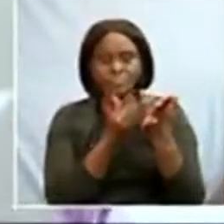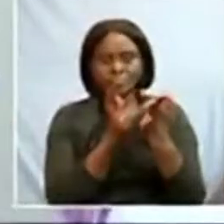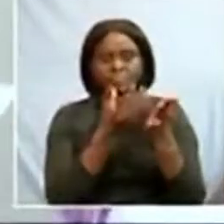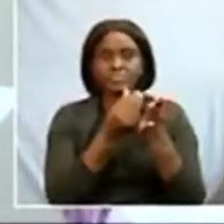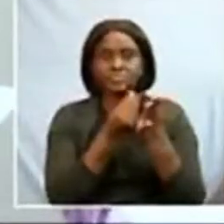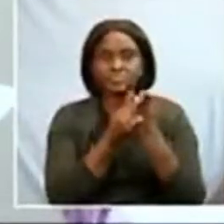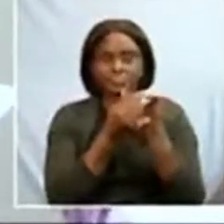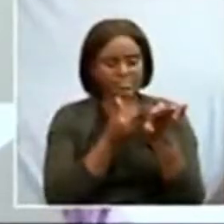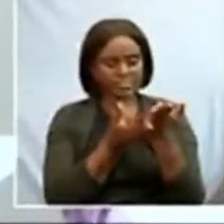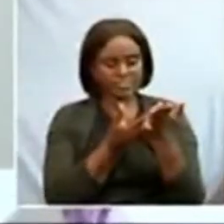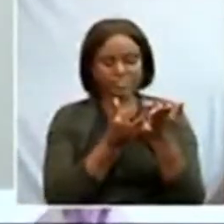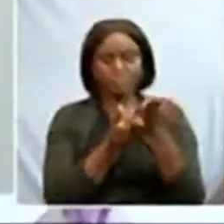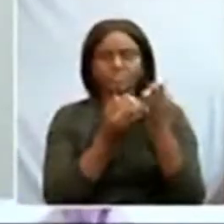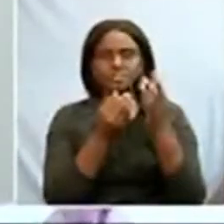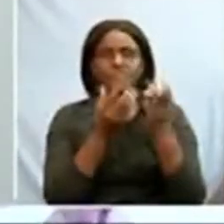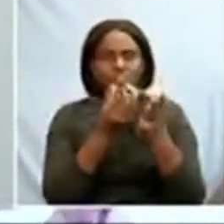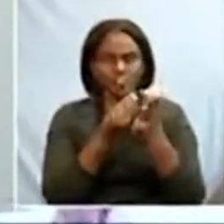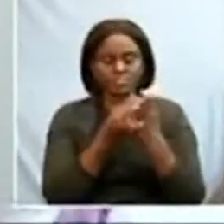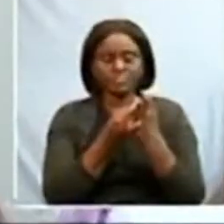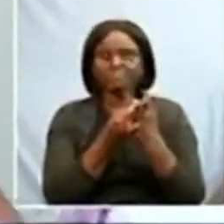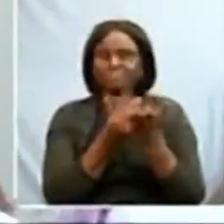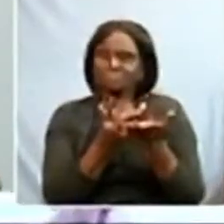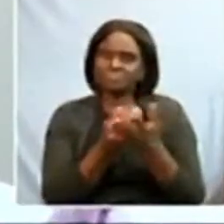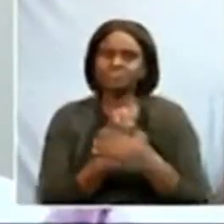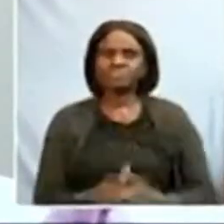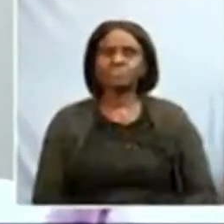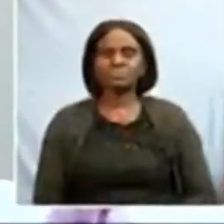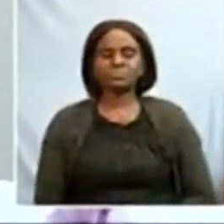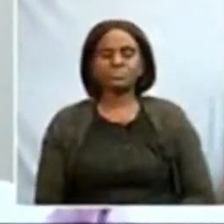unretired accountable interest.